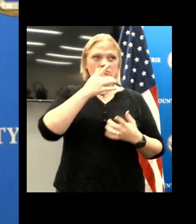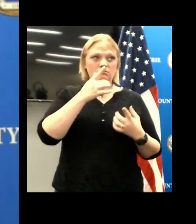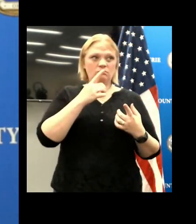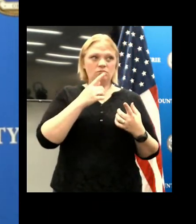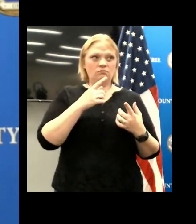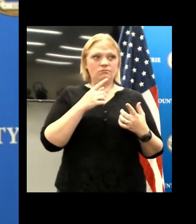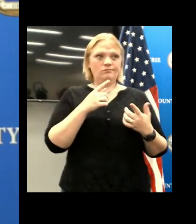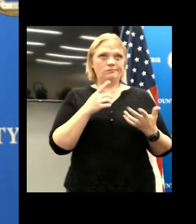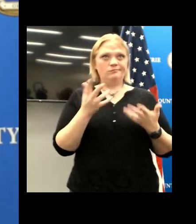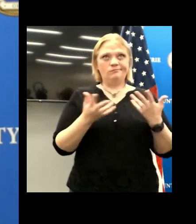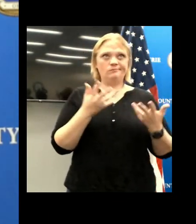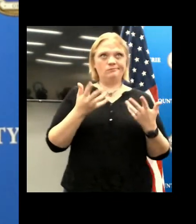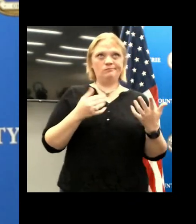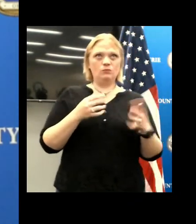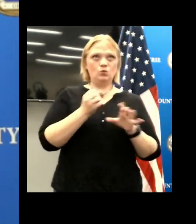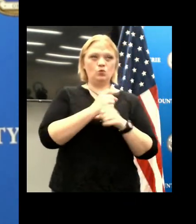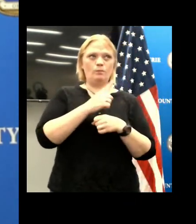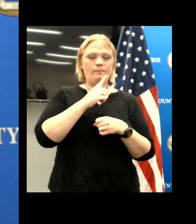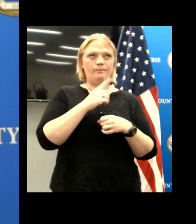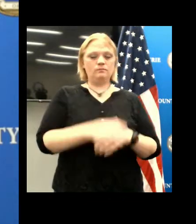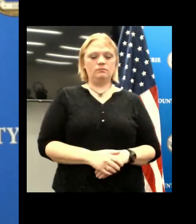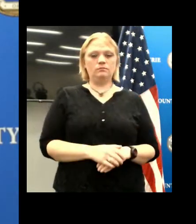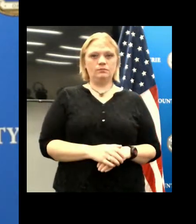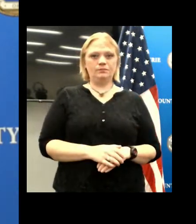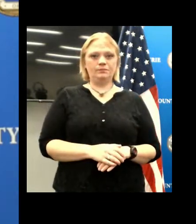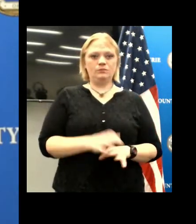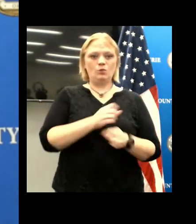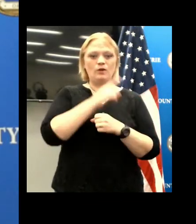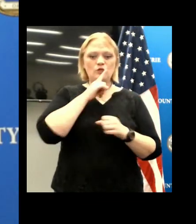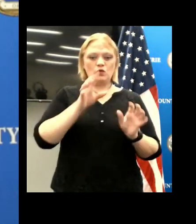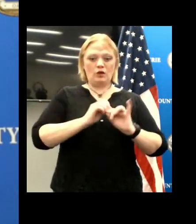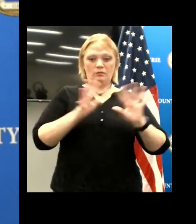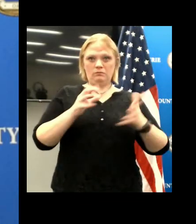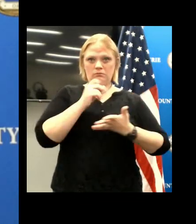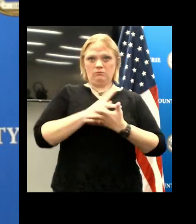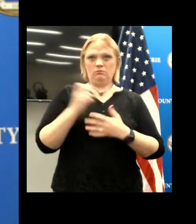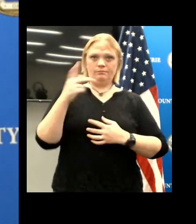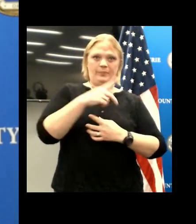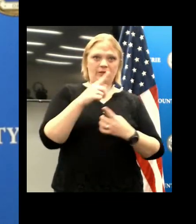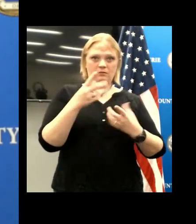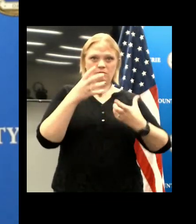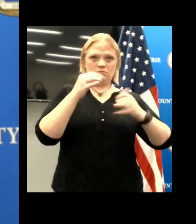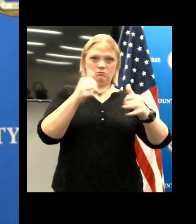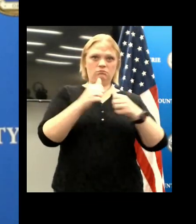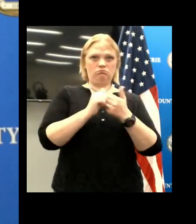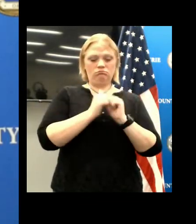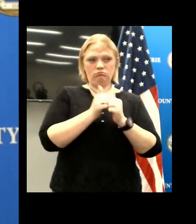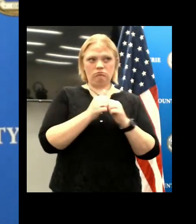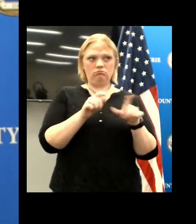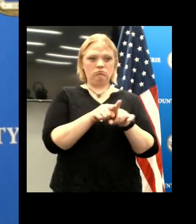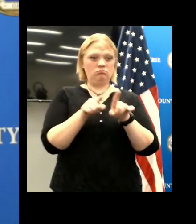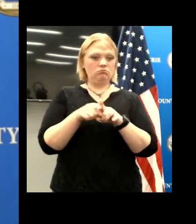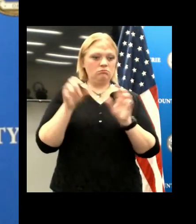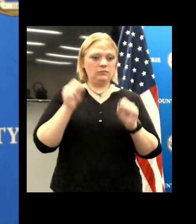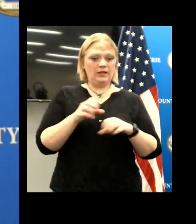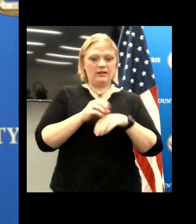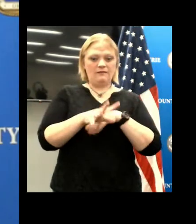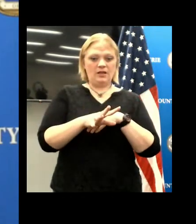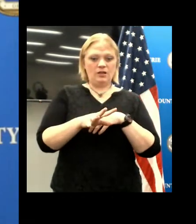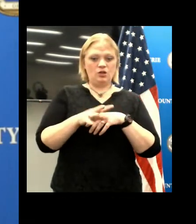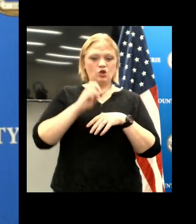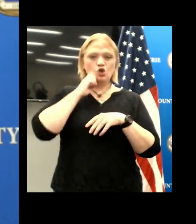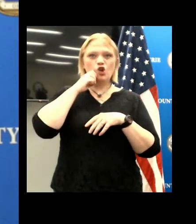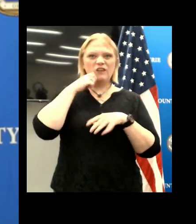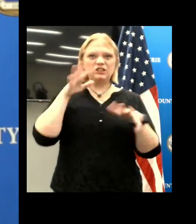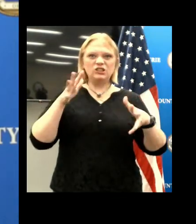them, to get them cleared to return to sports. We also know that it can affect the nervous